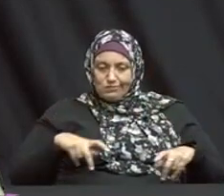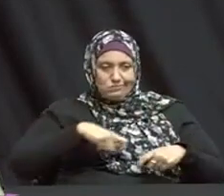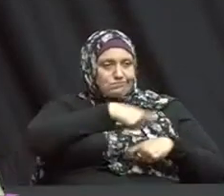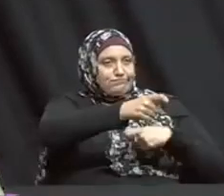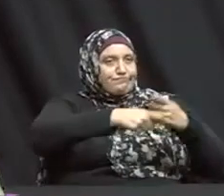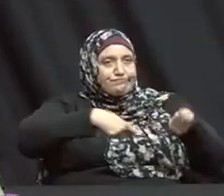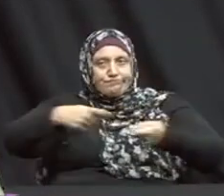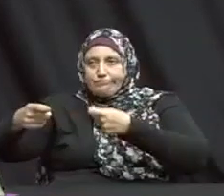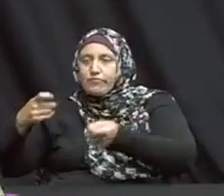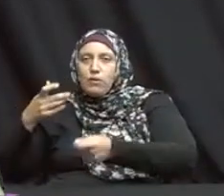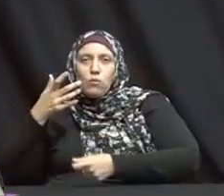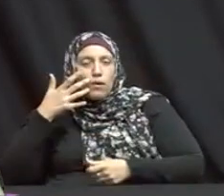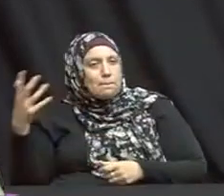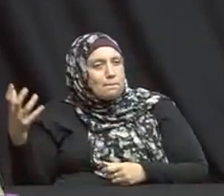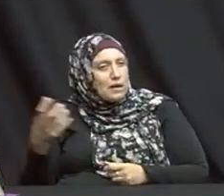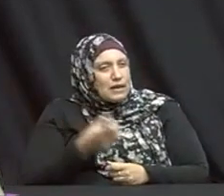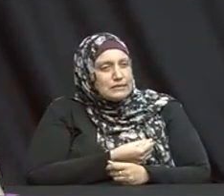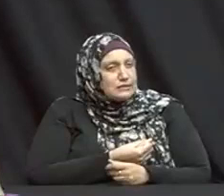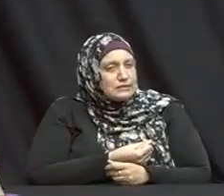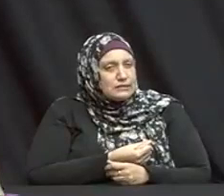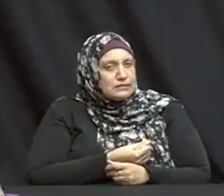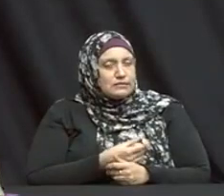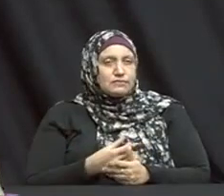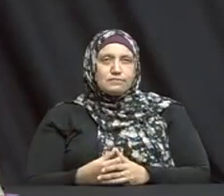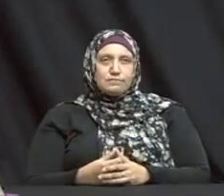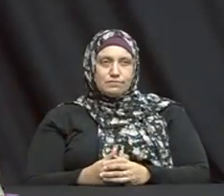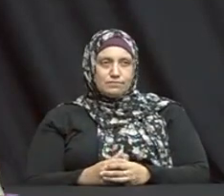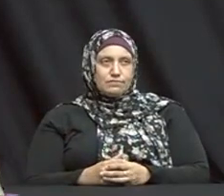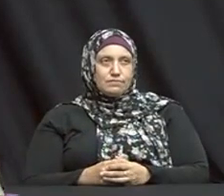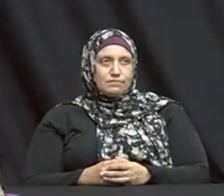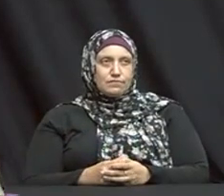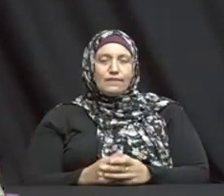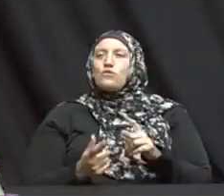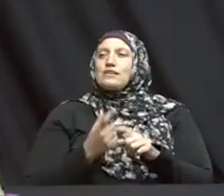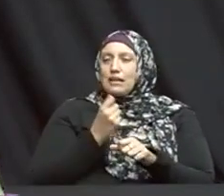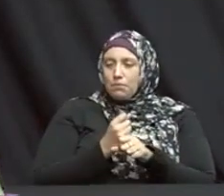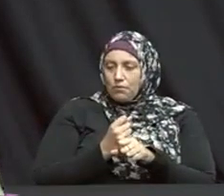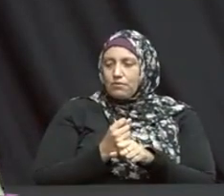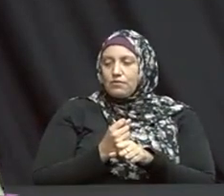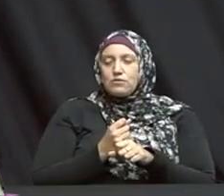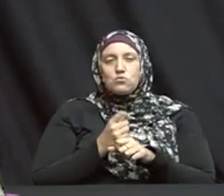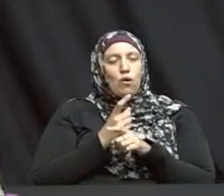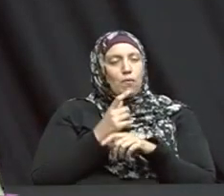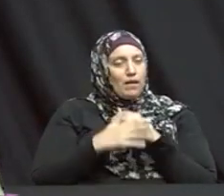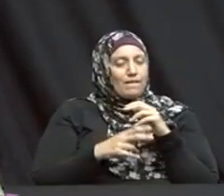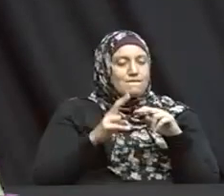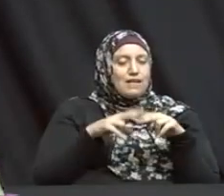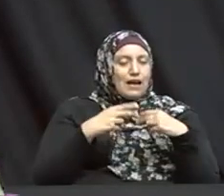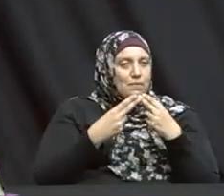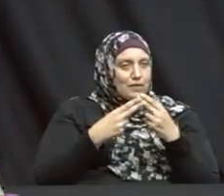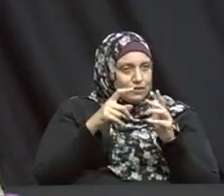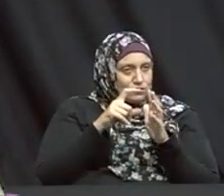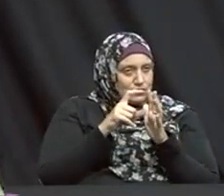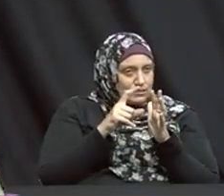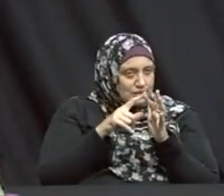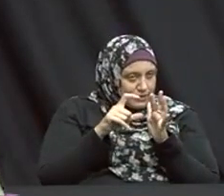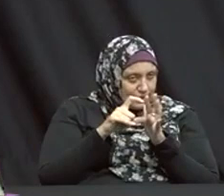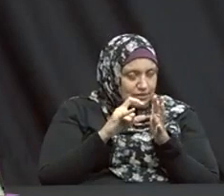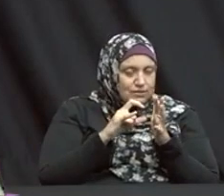maybe using a deed of family arrangement or a family unit trust. What other things could we look at?